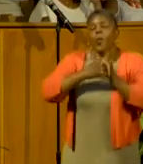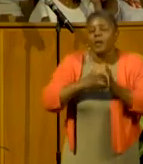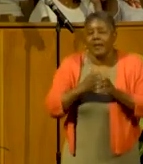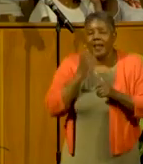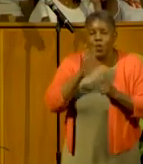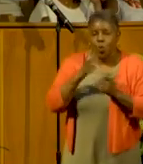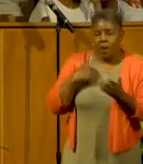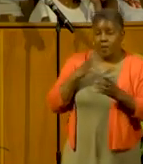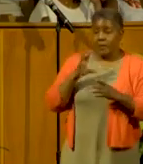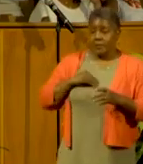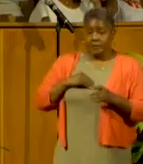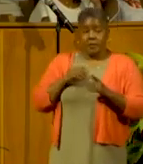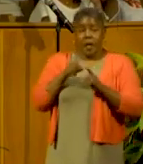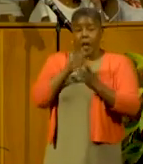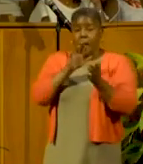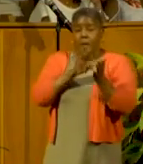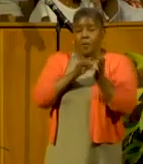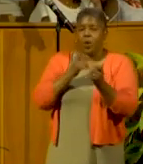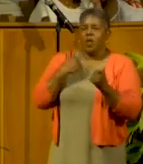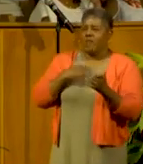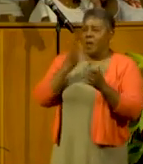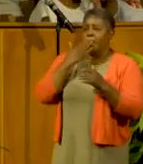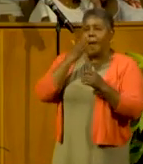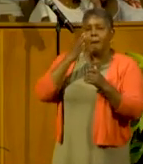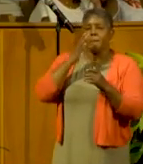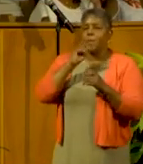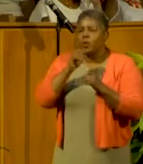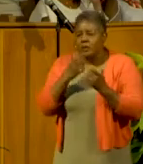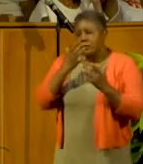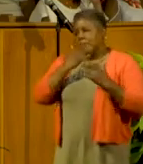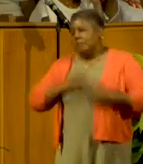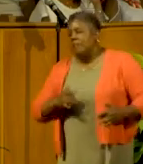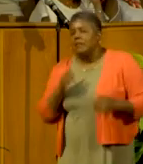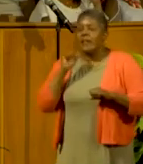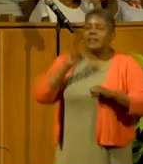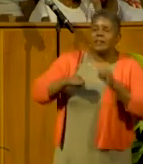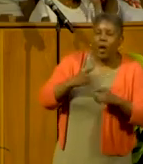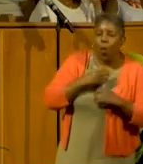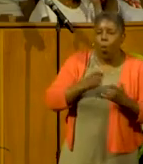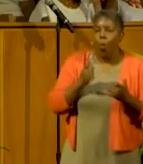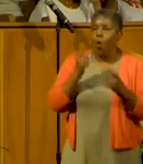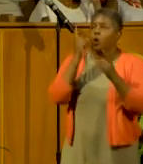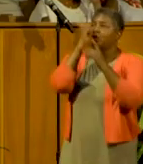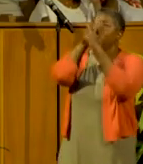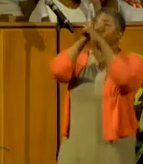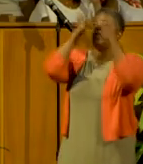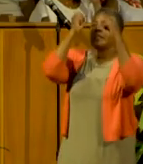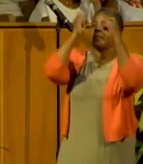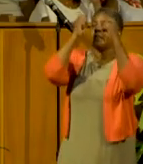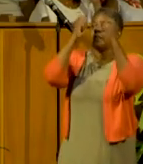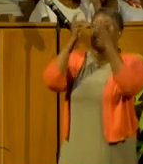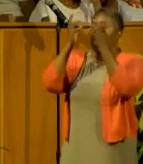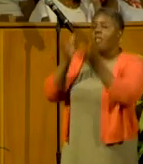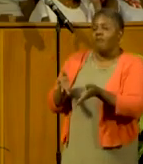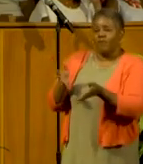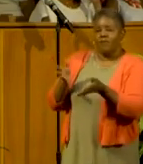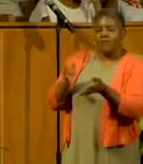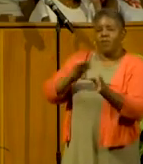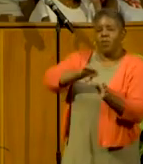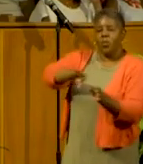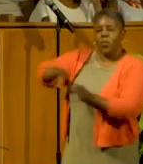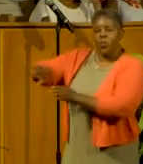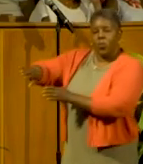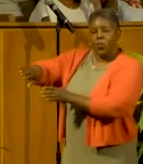may accept abuse. You may have melancholy moods. You may be depressed or have doubt or dormant dreams. You